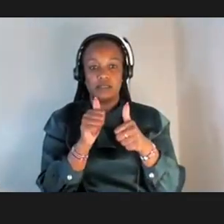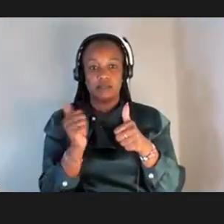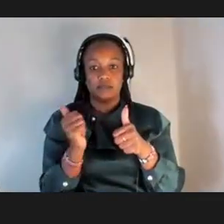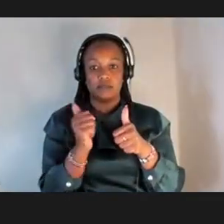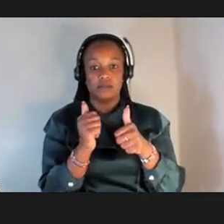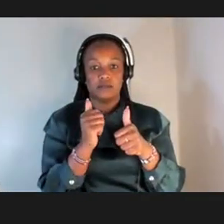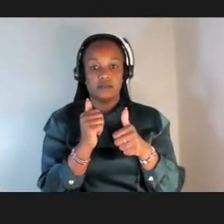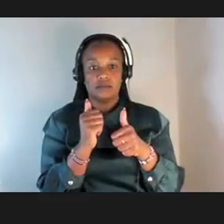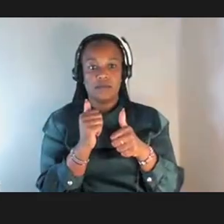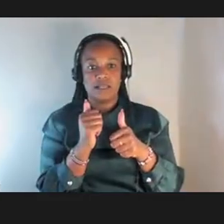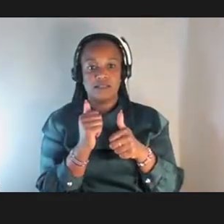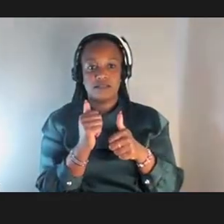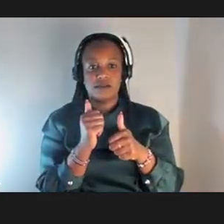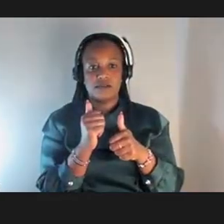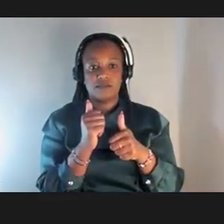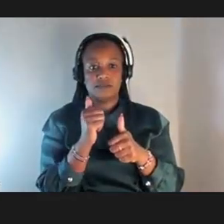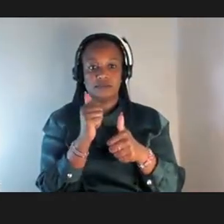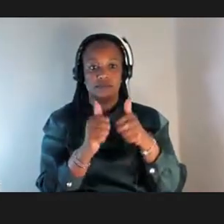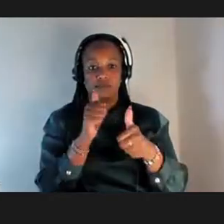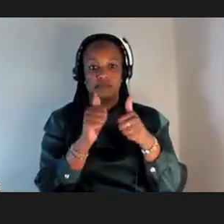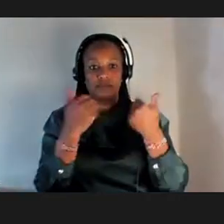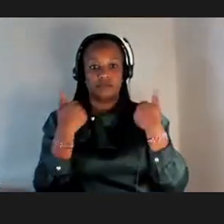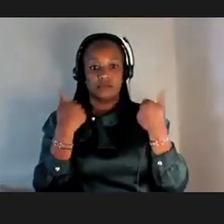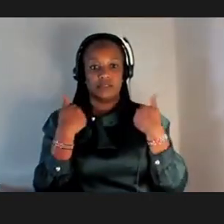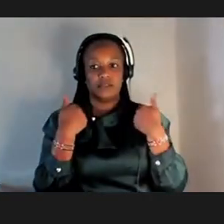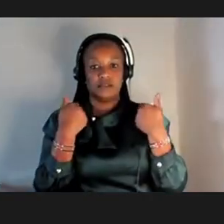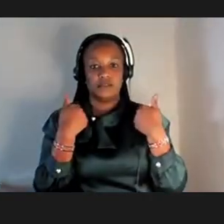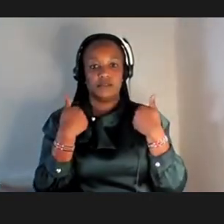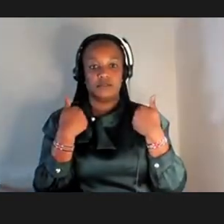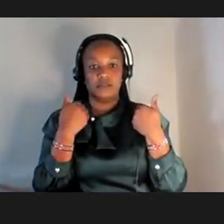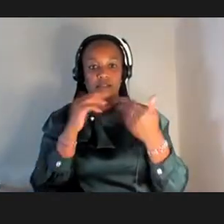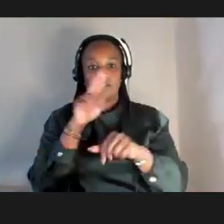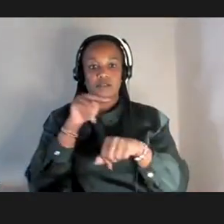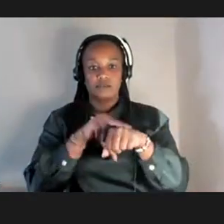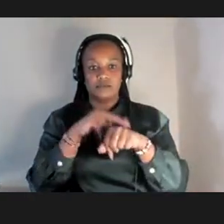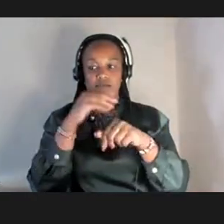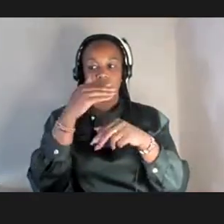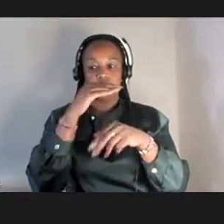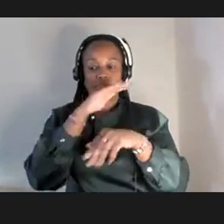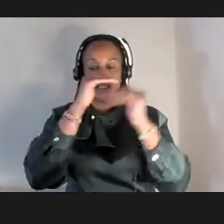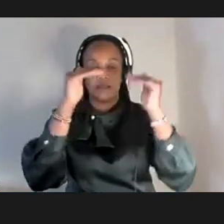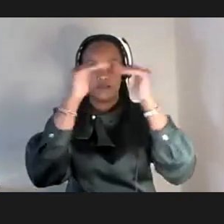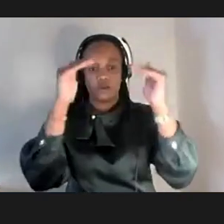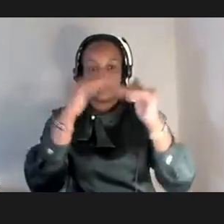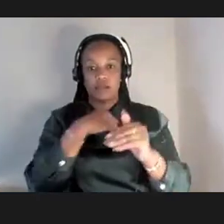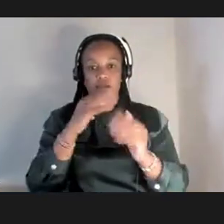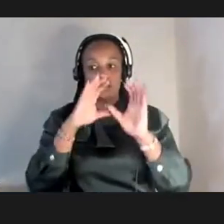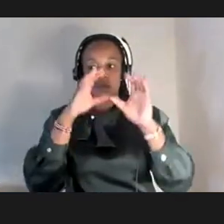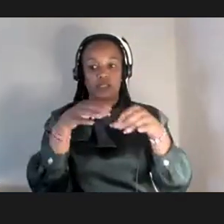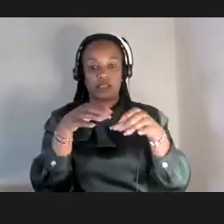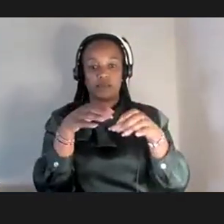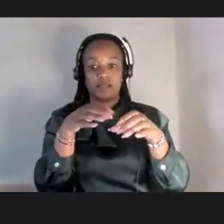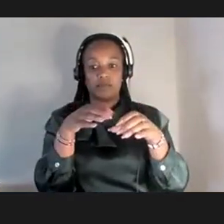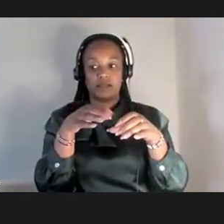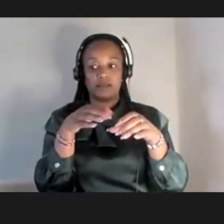sort of advocacy, as well as conversations that happen at a national level, at a global level, and that happen at a community level as well, I think are all important,